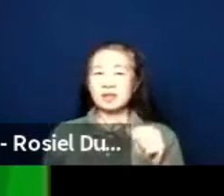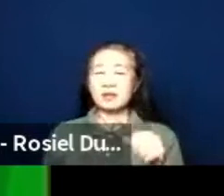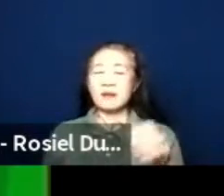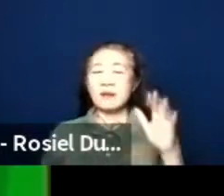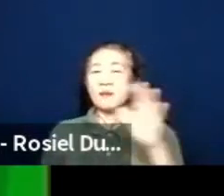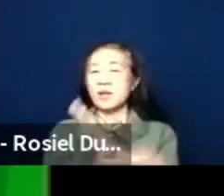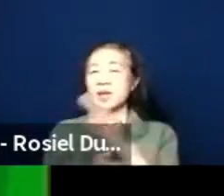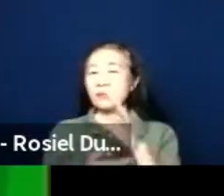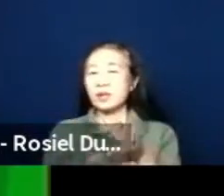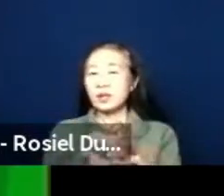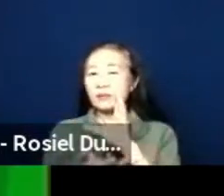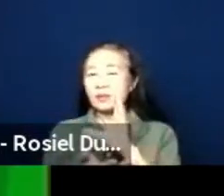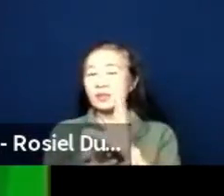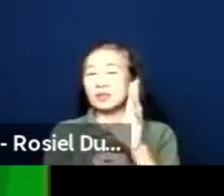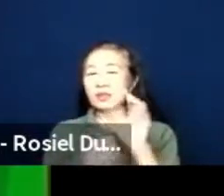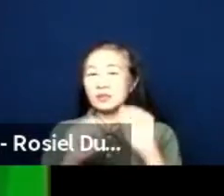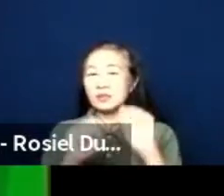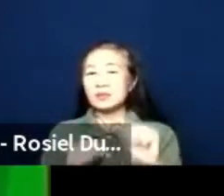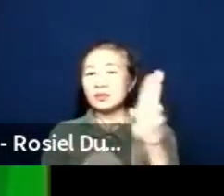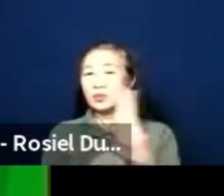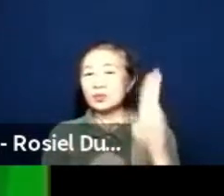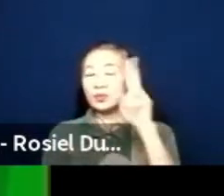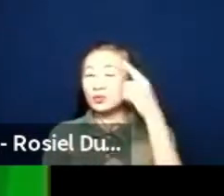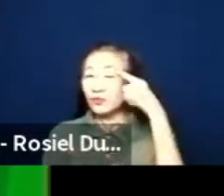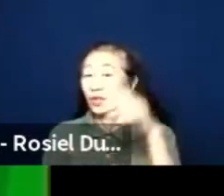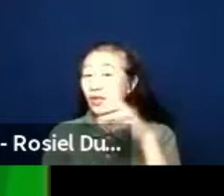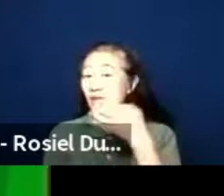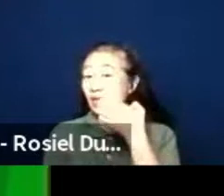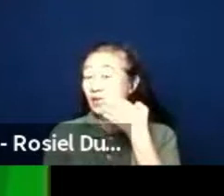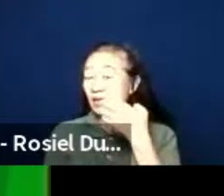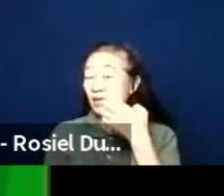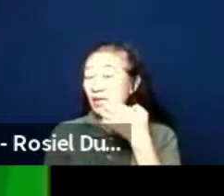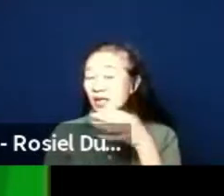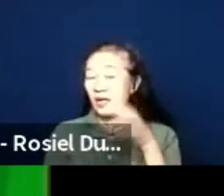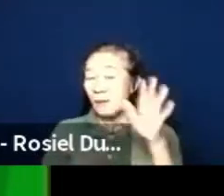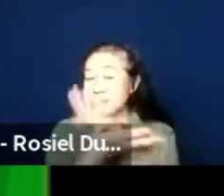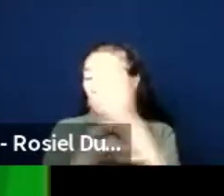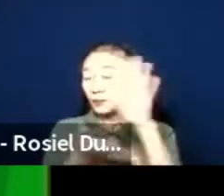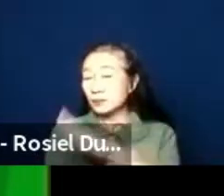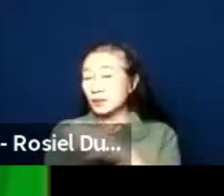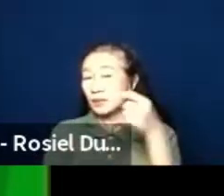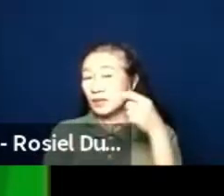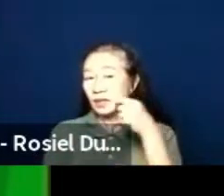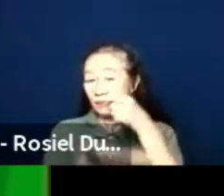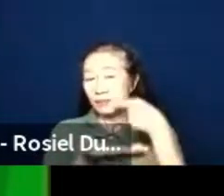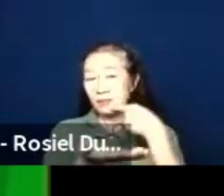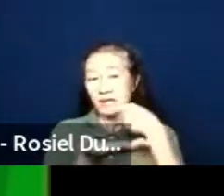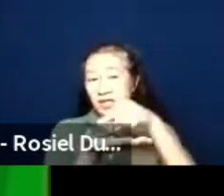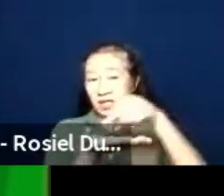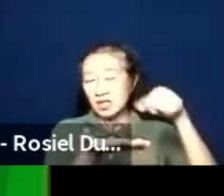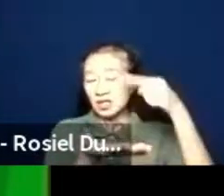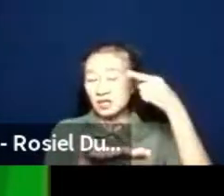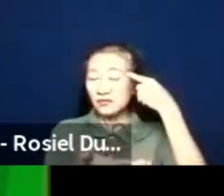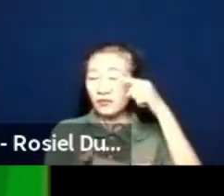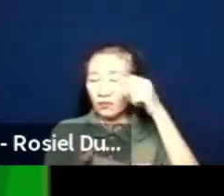anything that you can use for eating and drinking. Paper and pencil for taking down notes or for